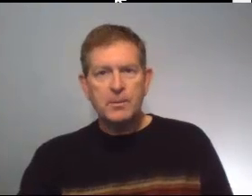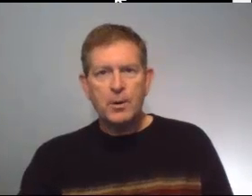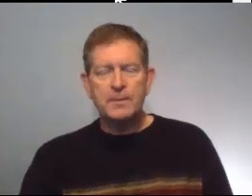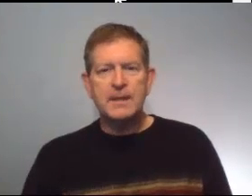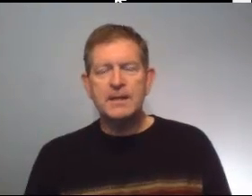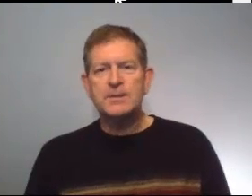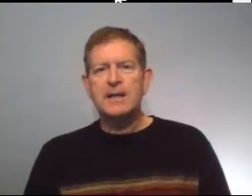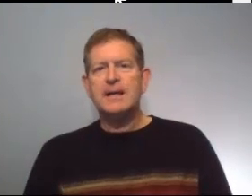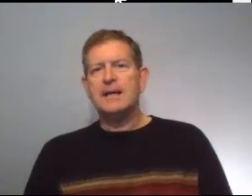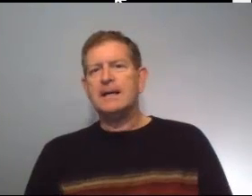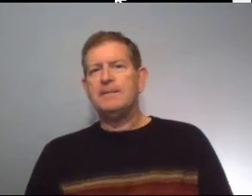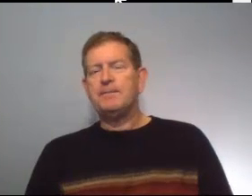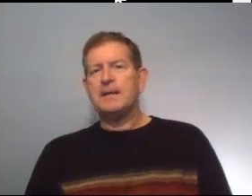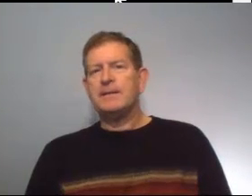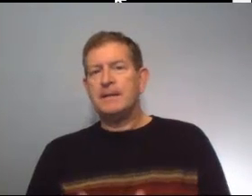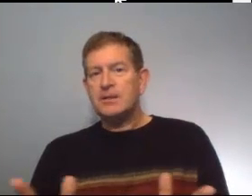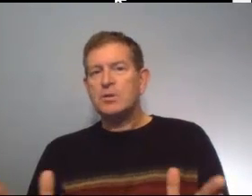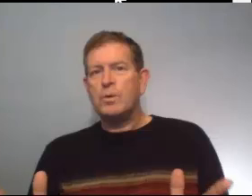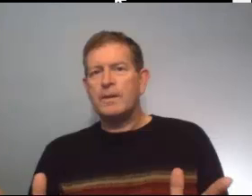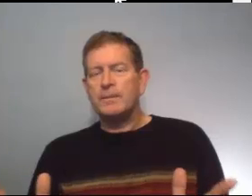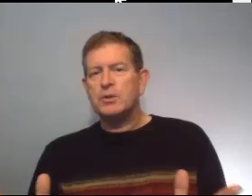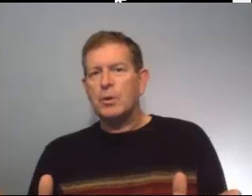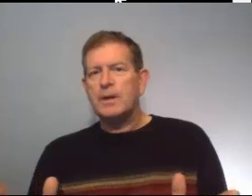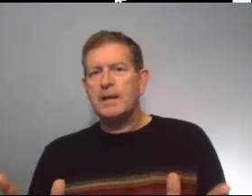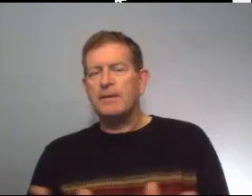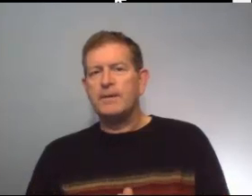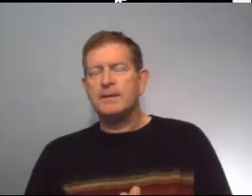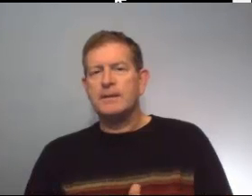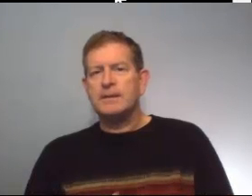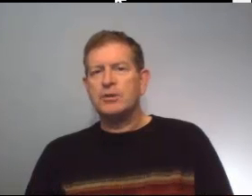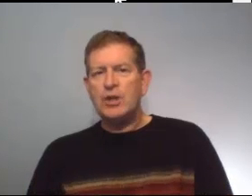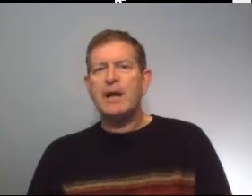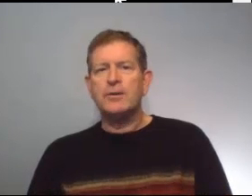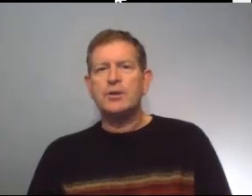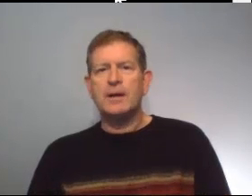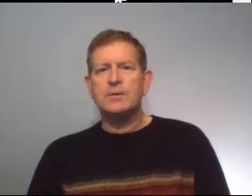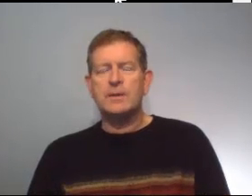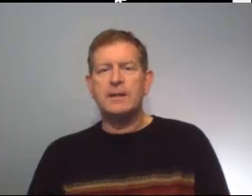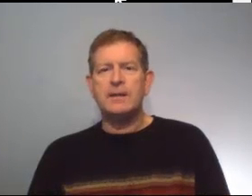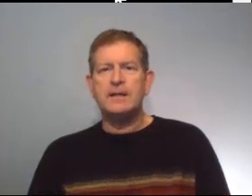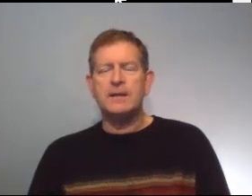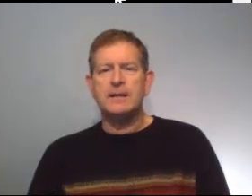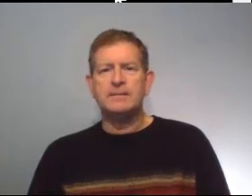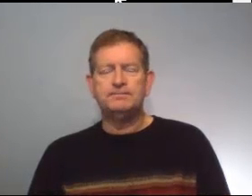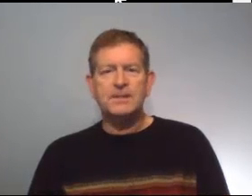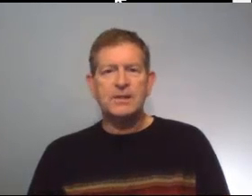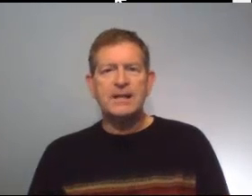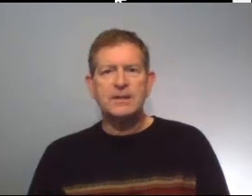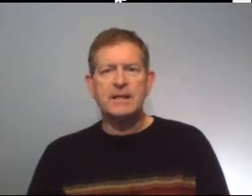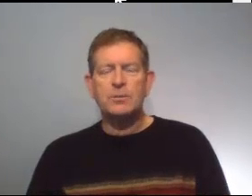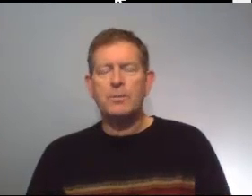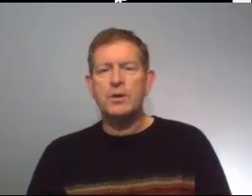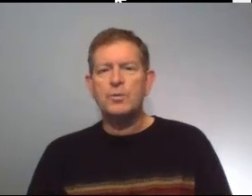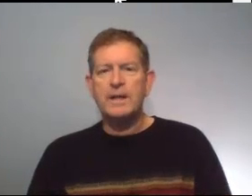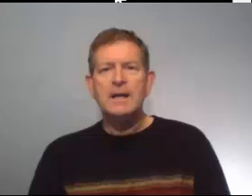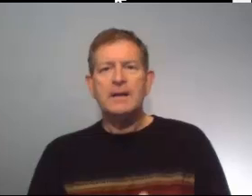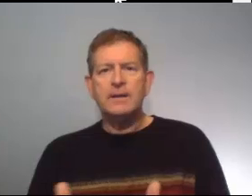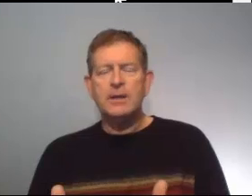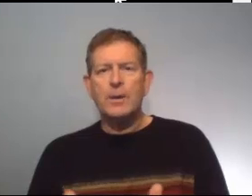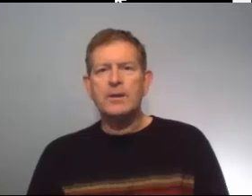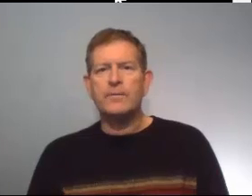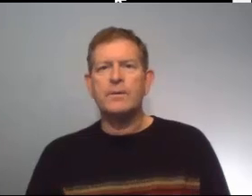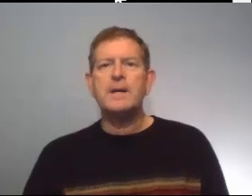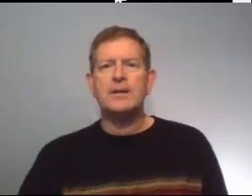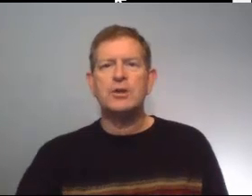are very important because this is where the majority of the challenge comes within this lesson, lesson 1.20,